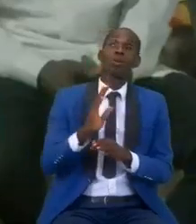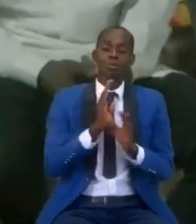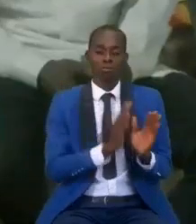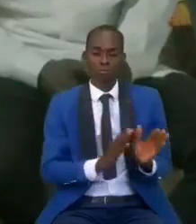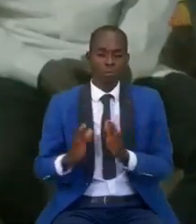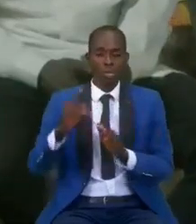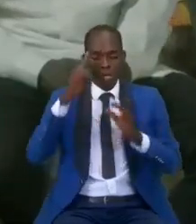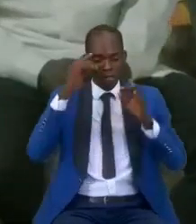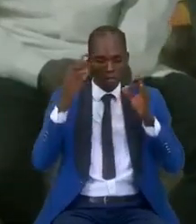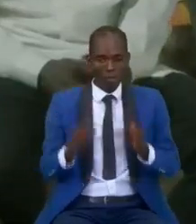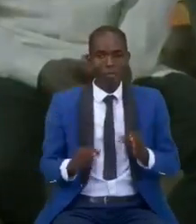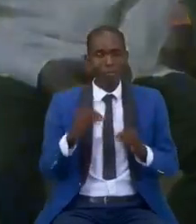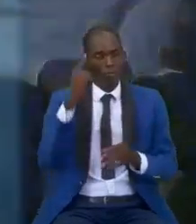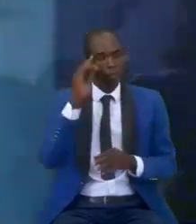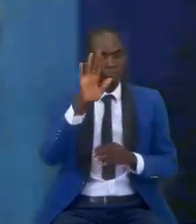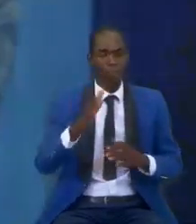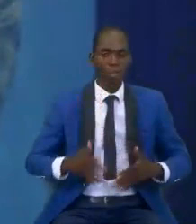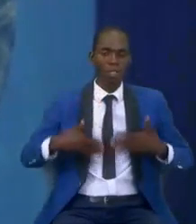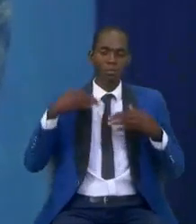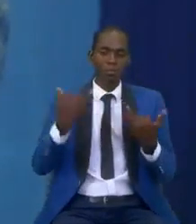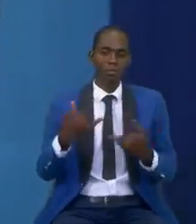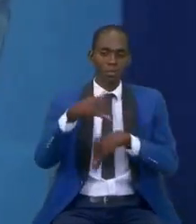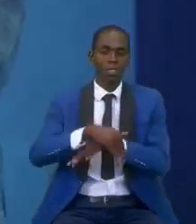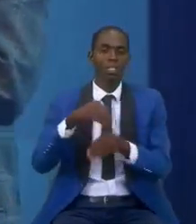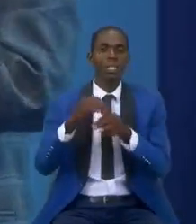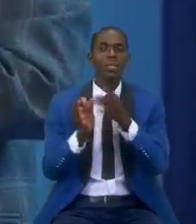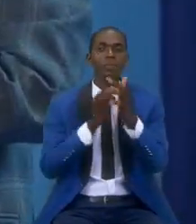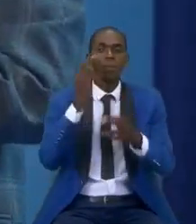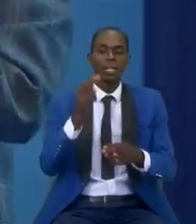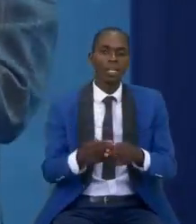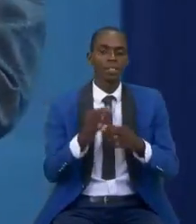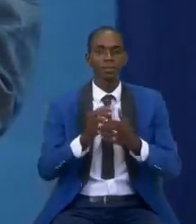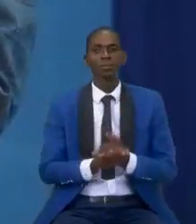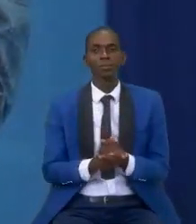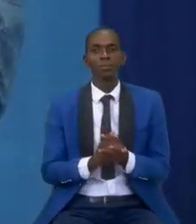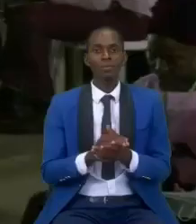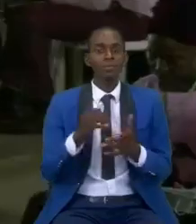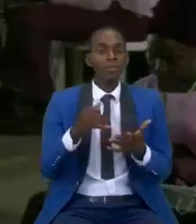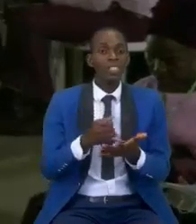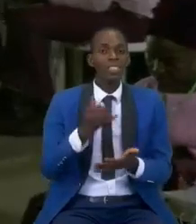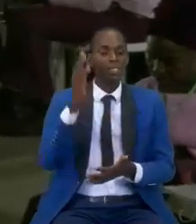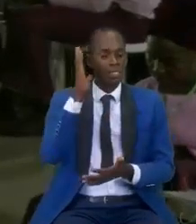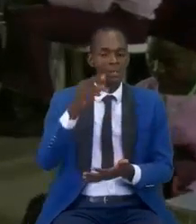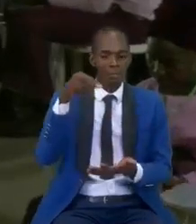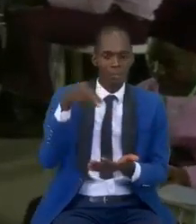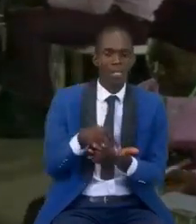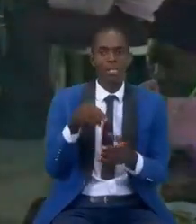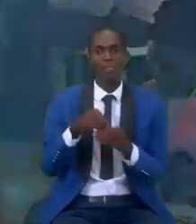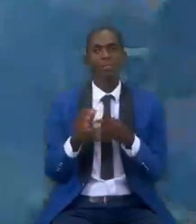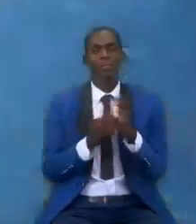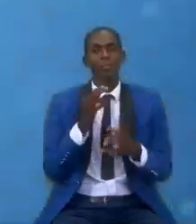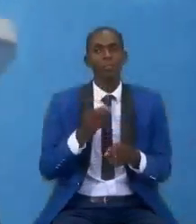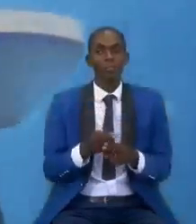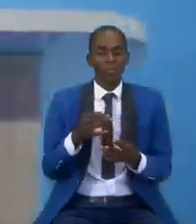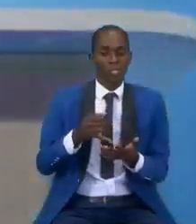Jesus' name. It shall stand. It shall stand. I'm looking at Isaiah